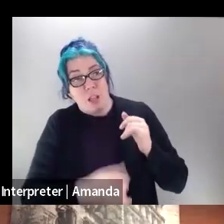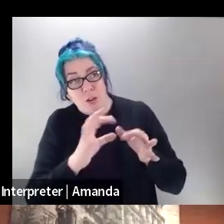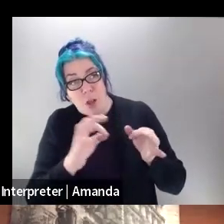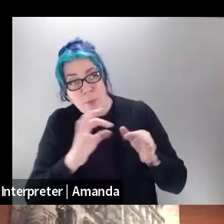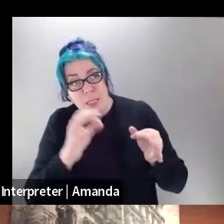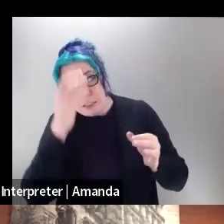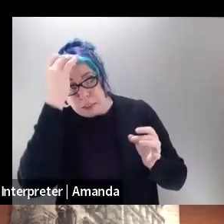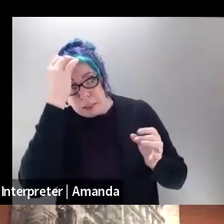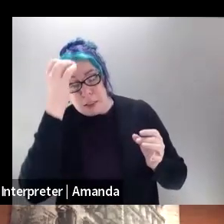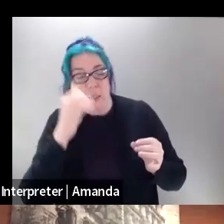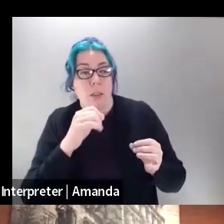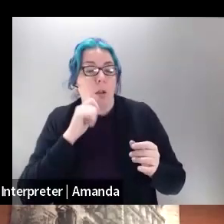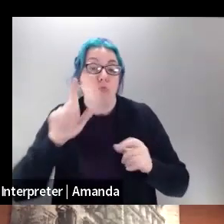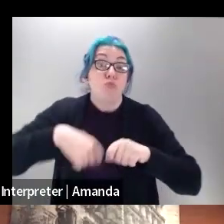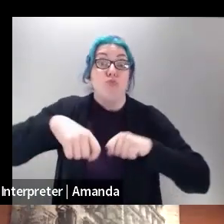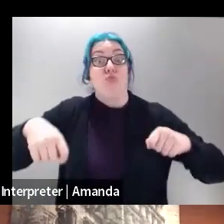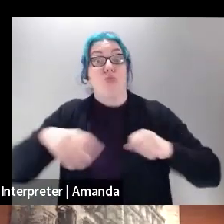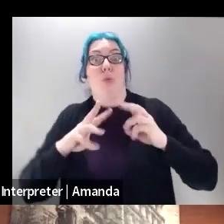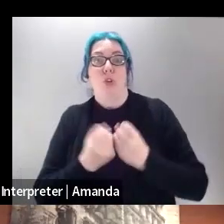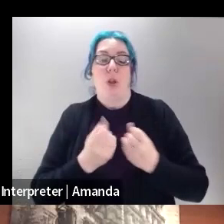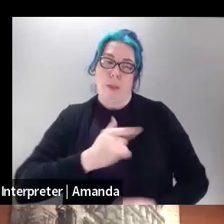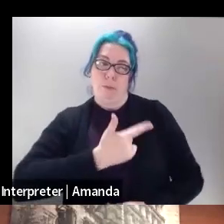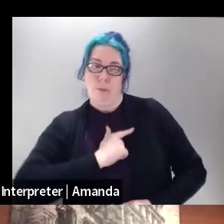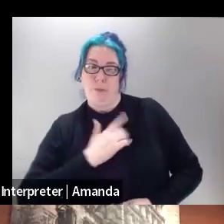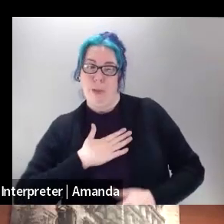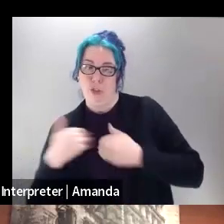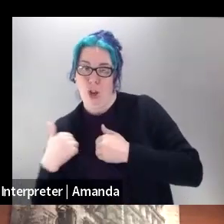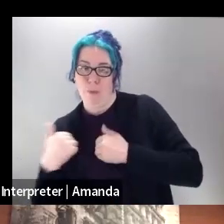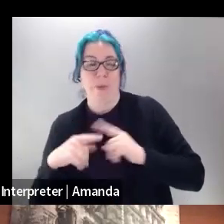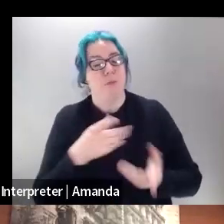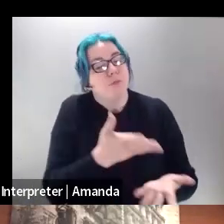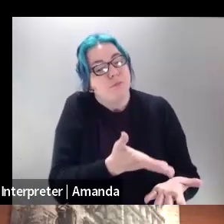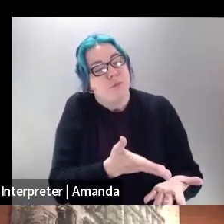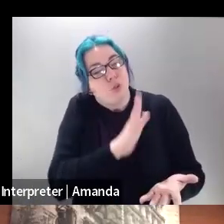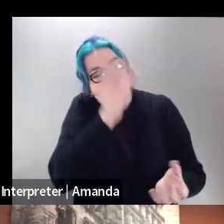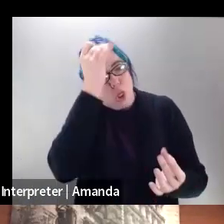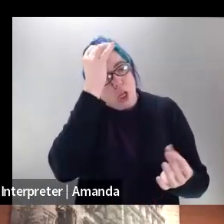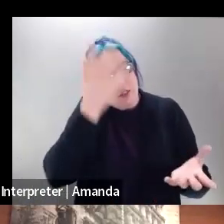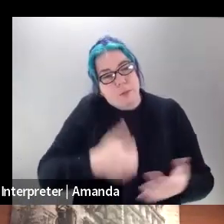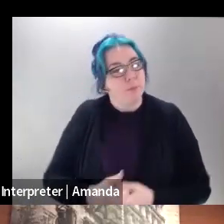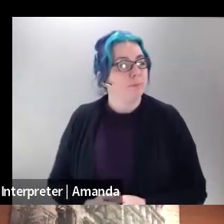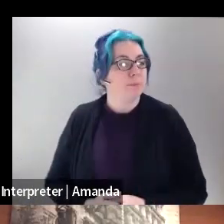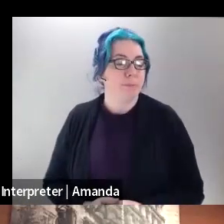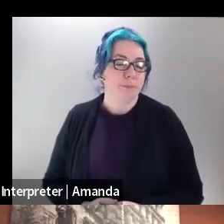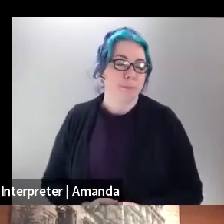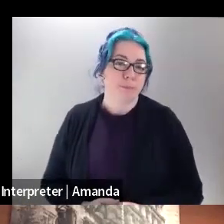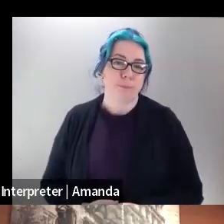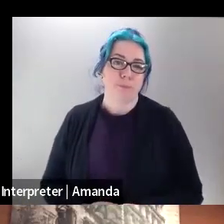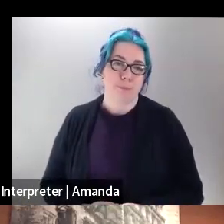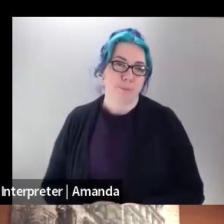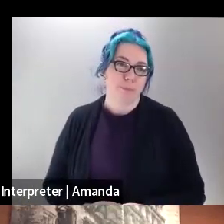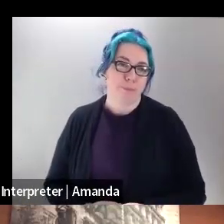my job. I just want to hear about where you're at as a director, artist in the theater, and